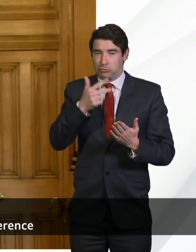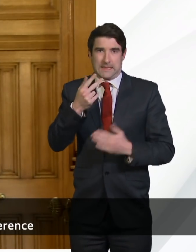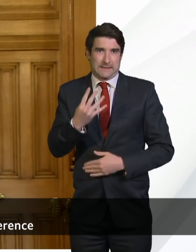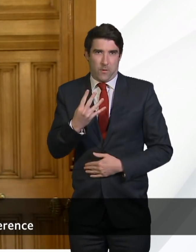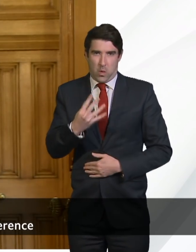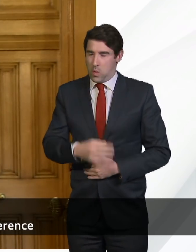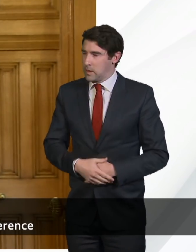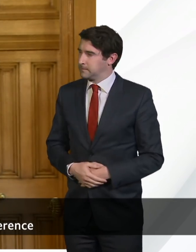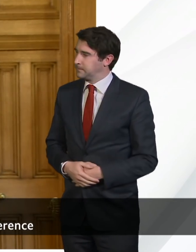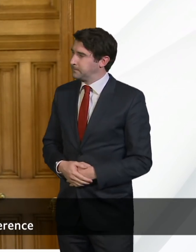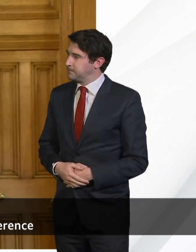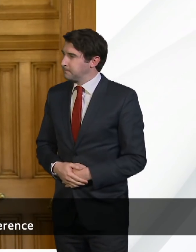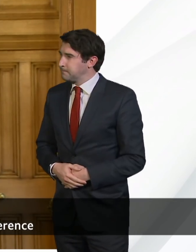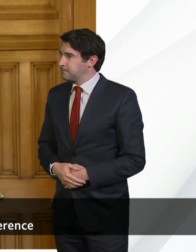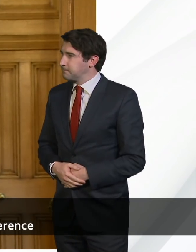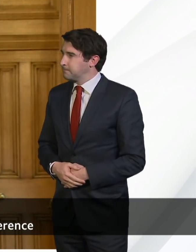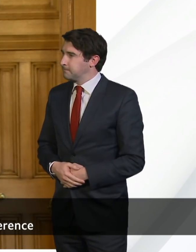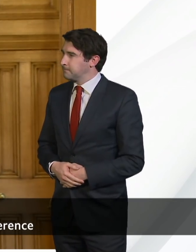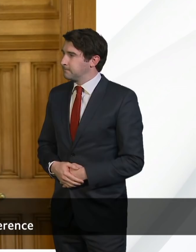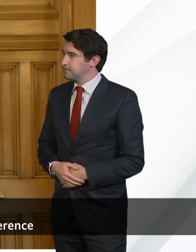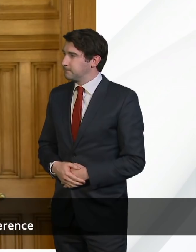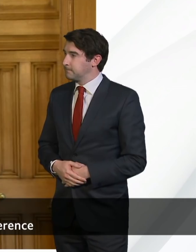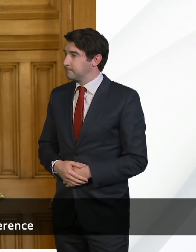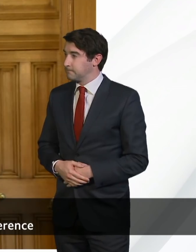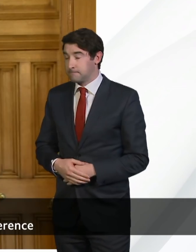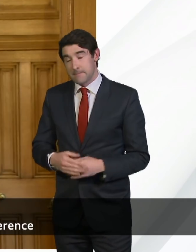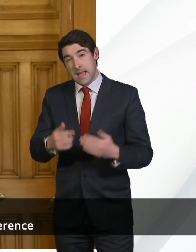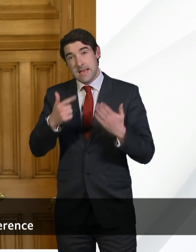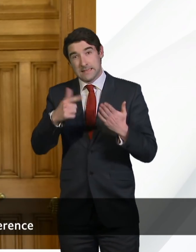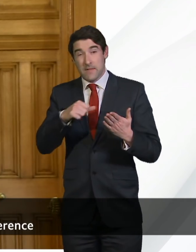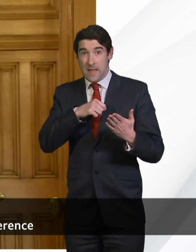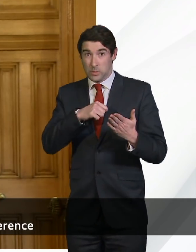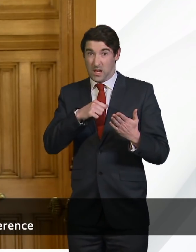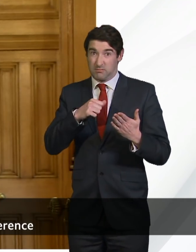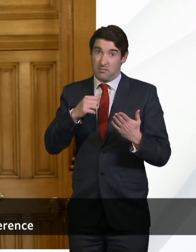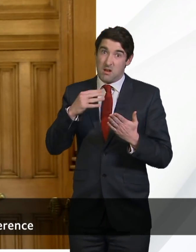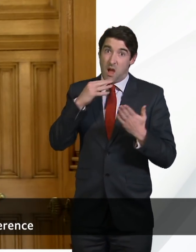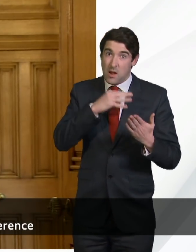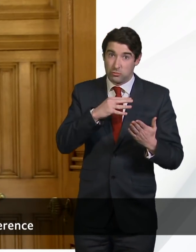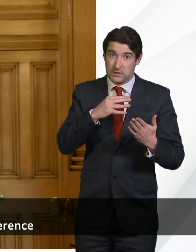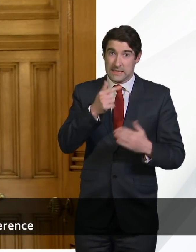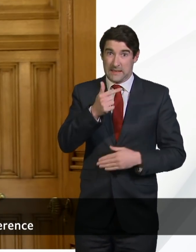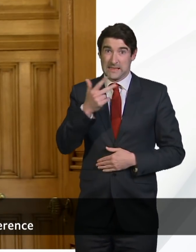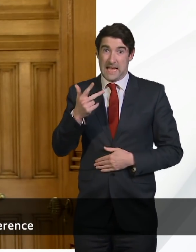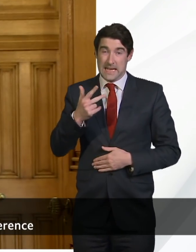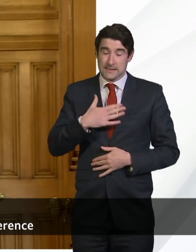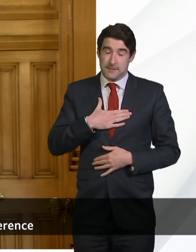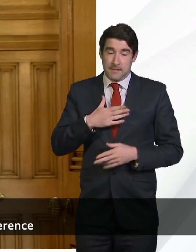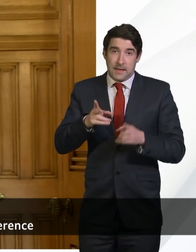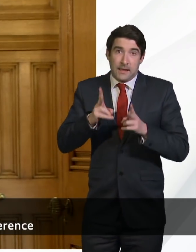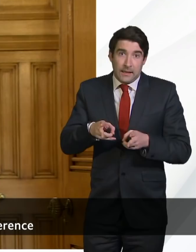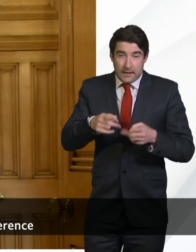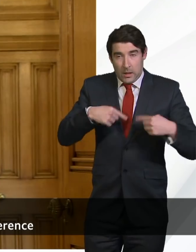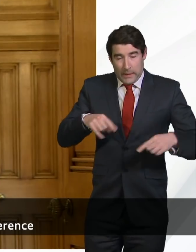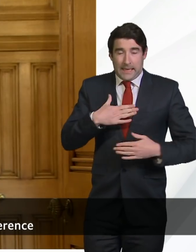16,784. And of those who have contracted the virus, 7,978 have sadly died. And our thoughts and our prayers are with